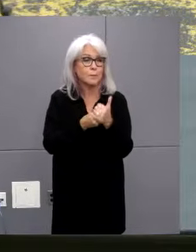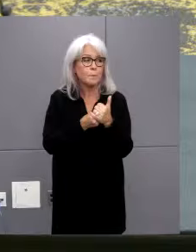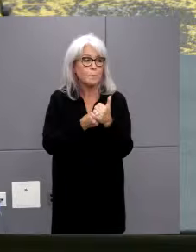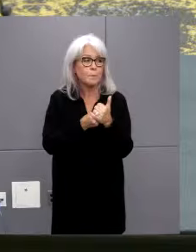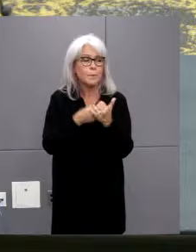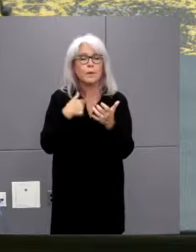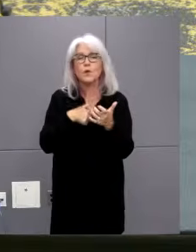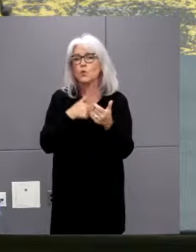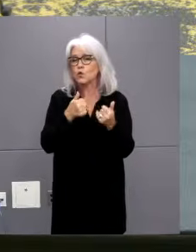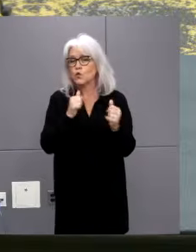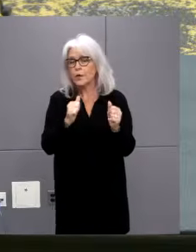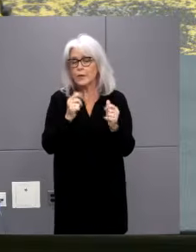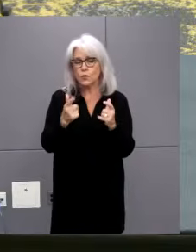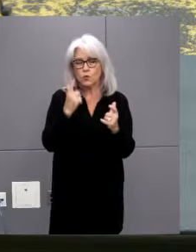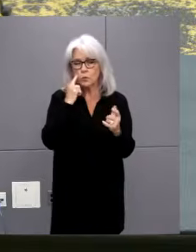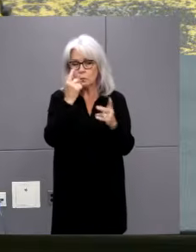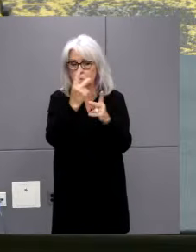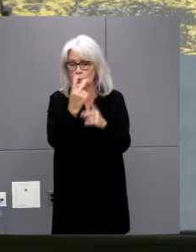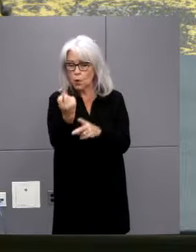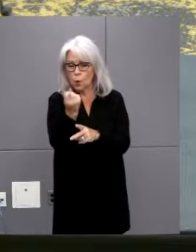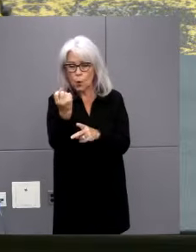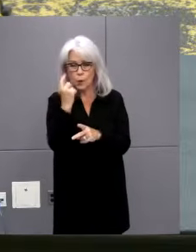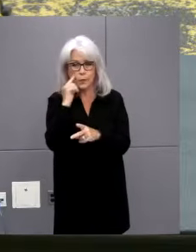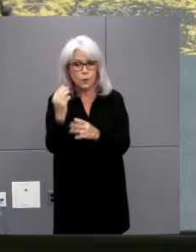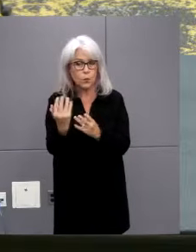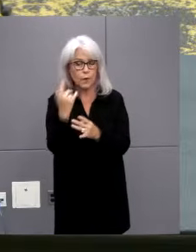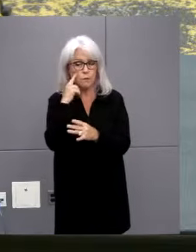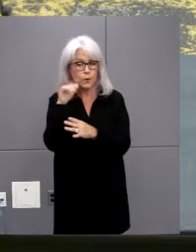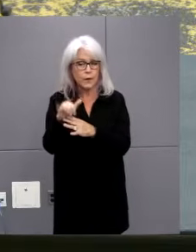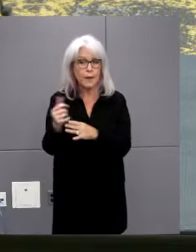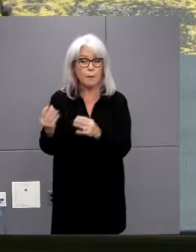kind of in a holding pattern on that with the information that we had.